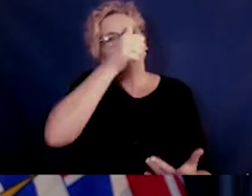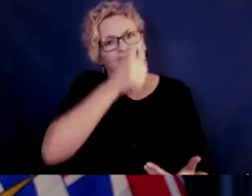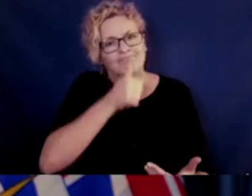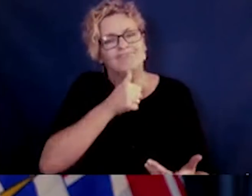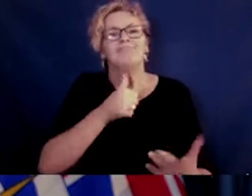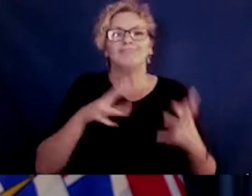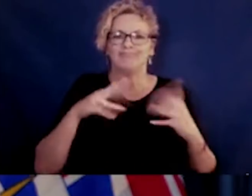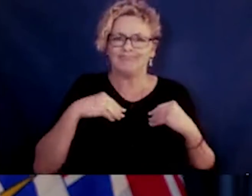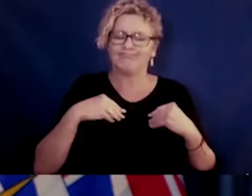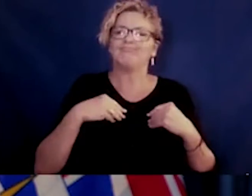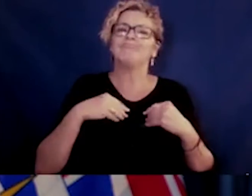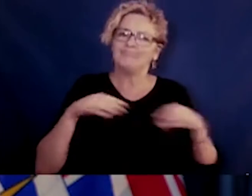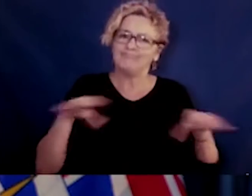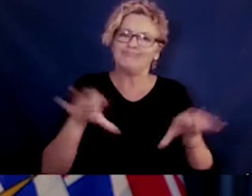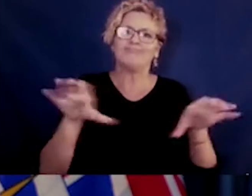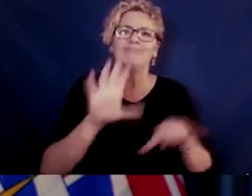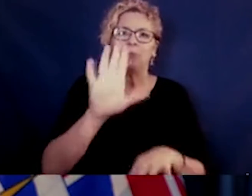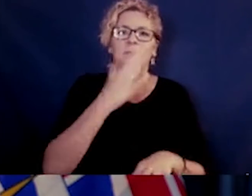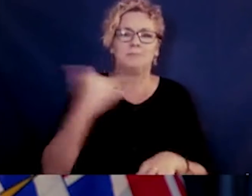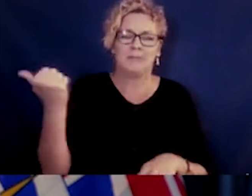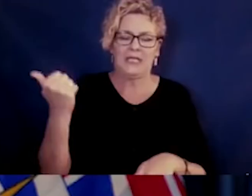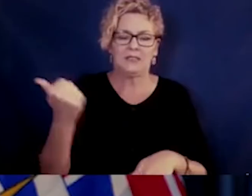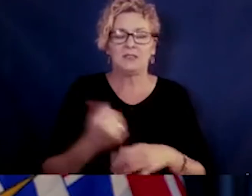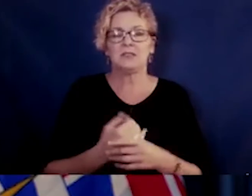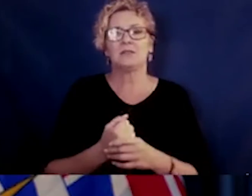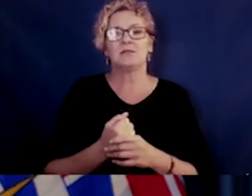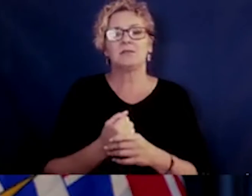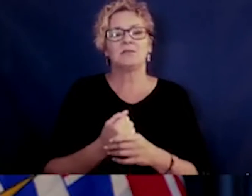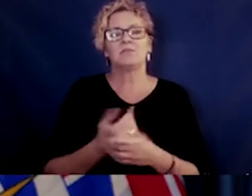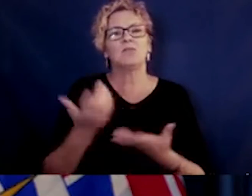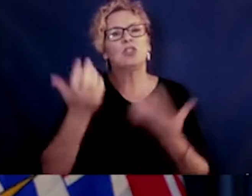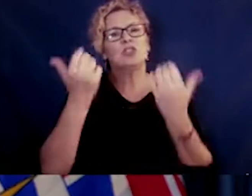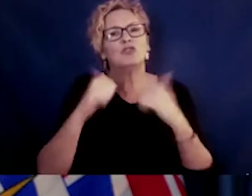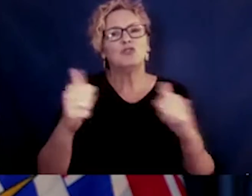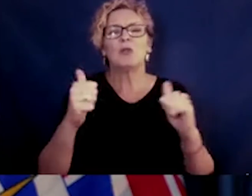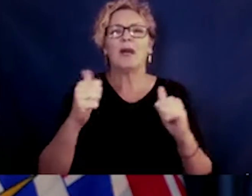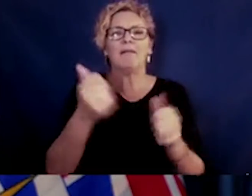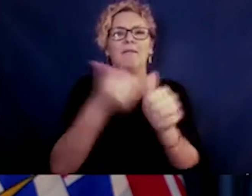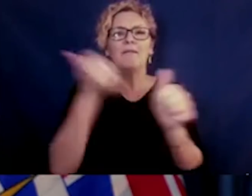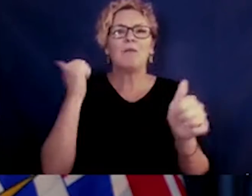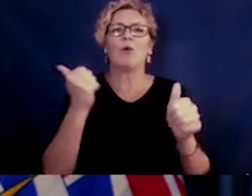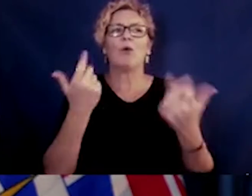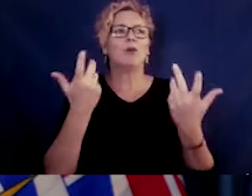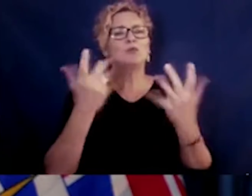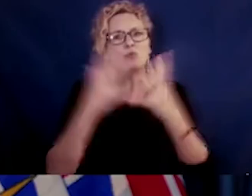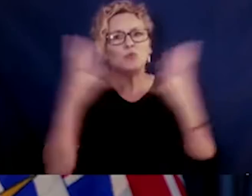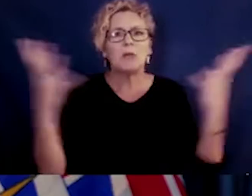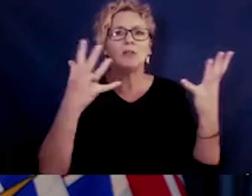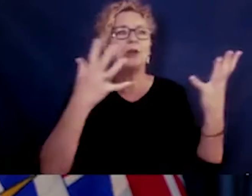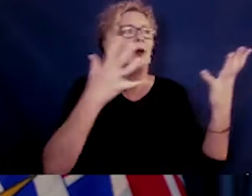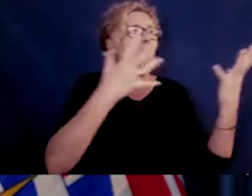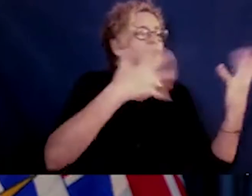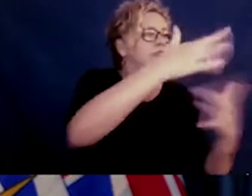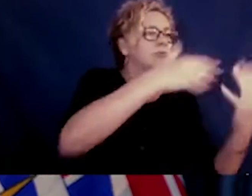individuals. Each day and month that you choose to do the right thing, you're helping to protect all of us. You're in